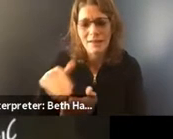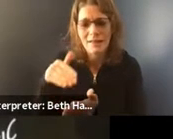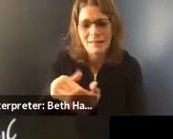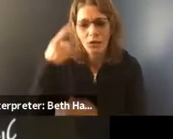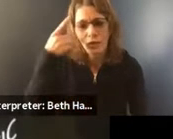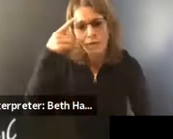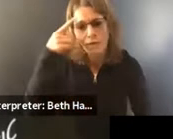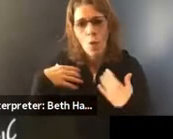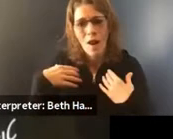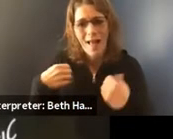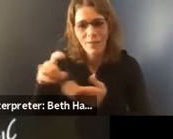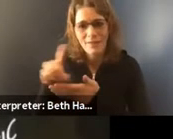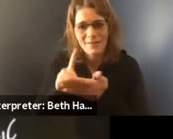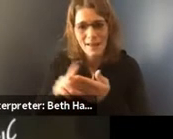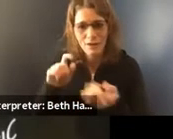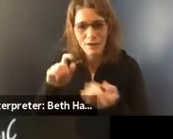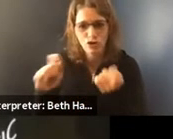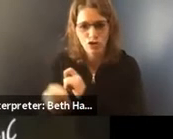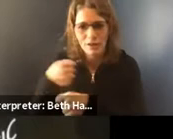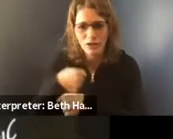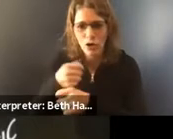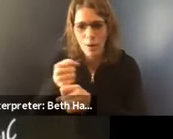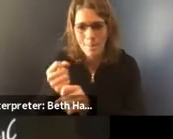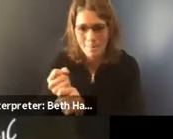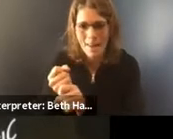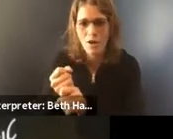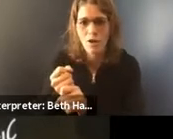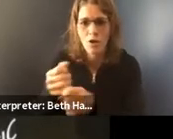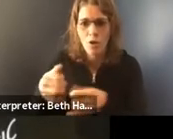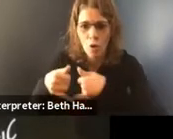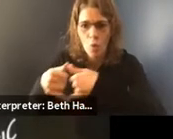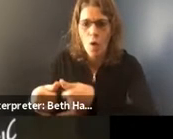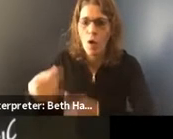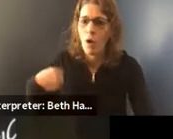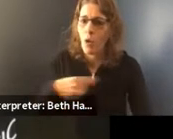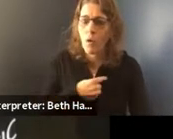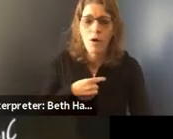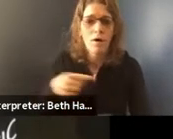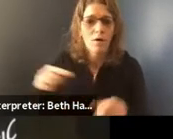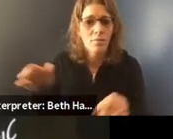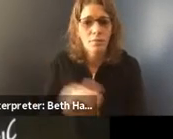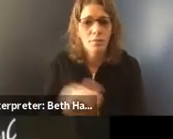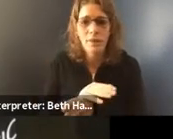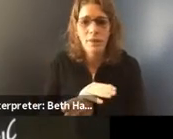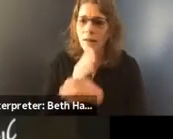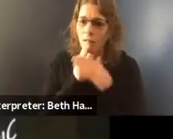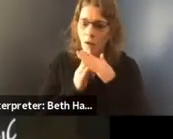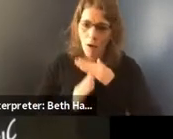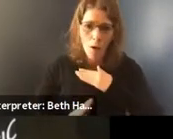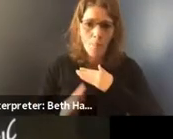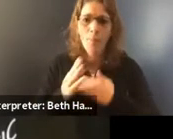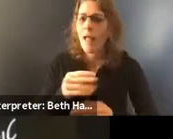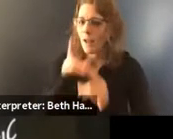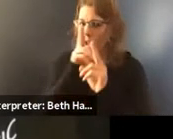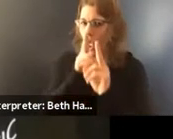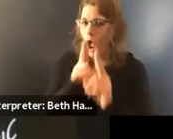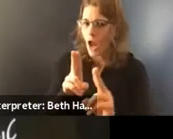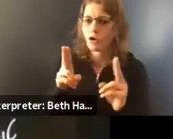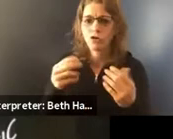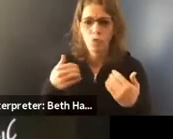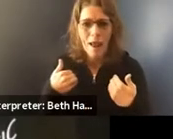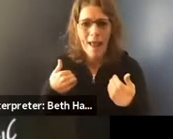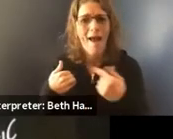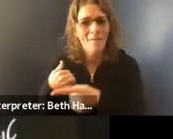Award. We are completely humbled and honored to have Patty. She is a dear friend. We are so excited for, you